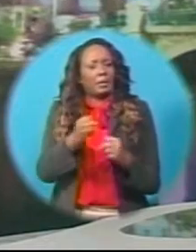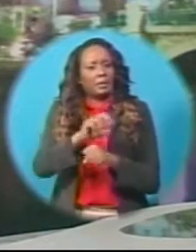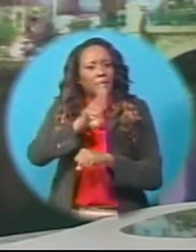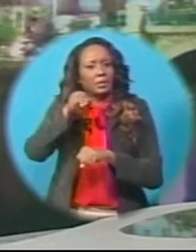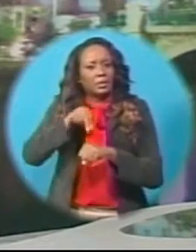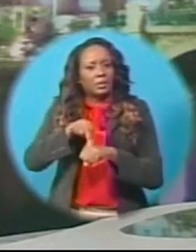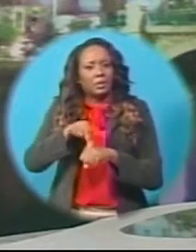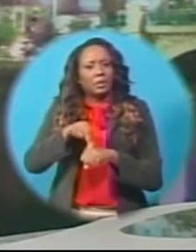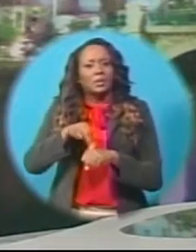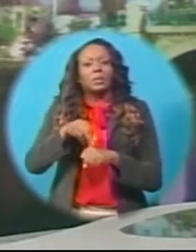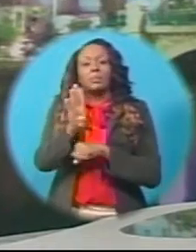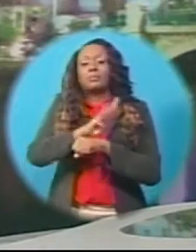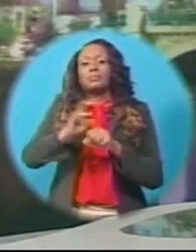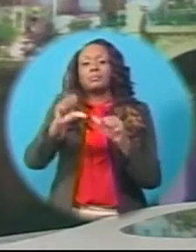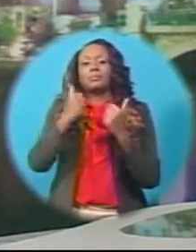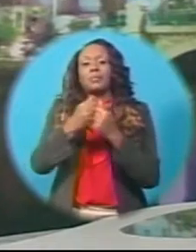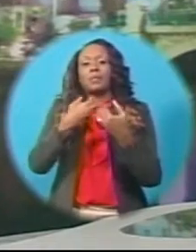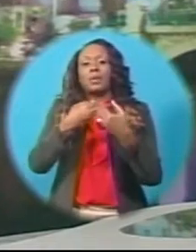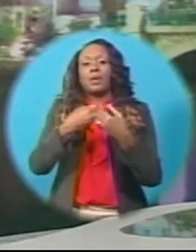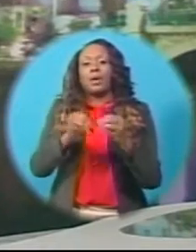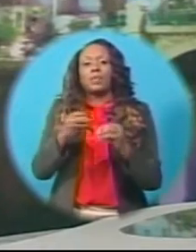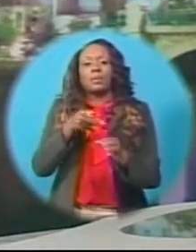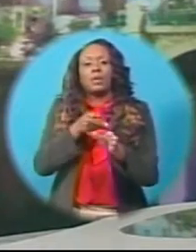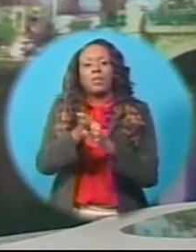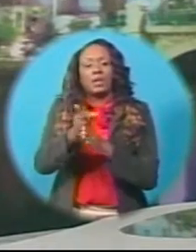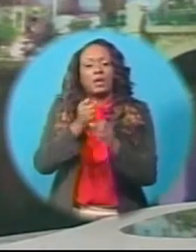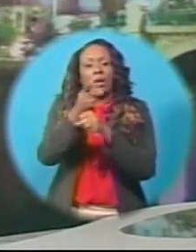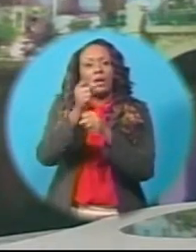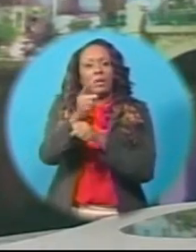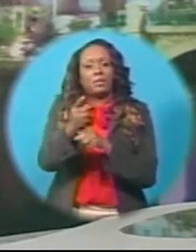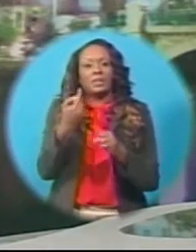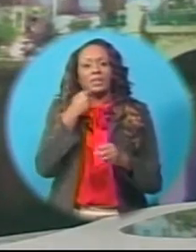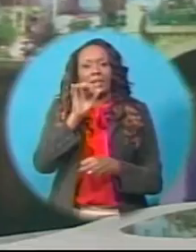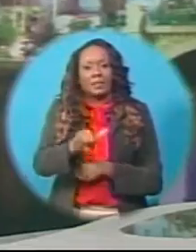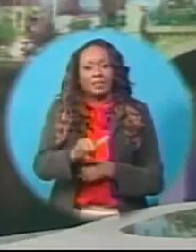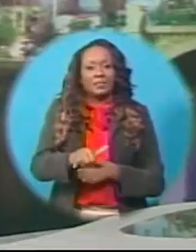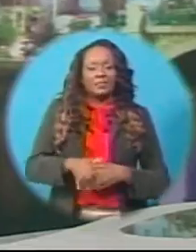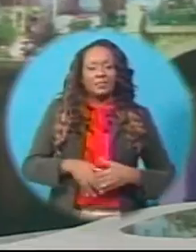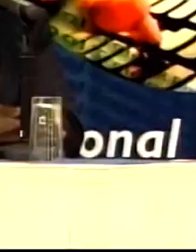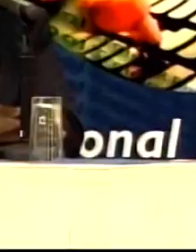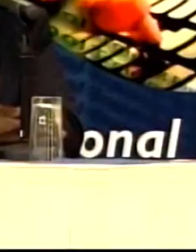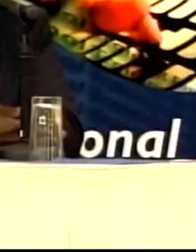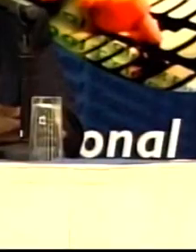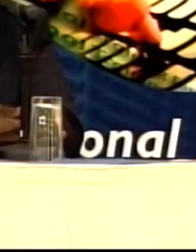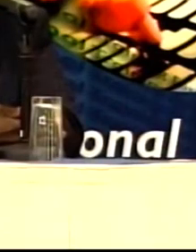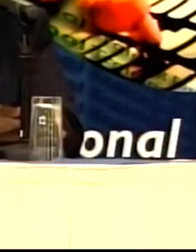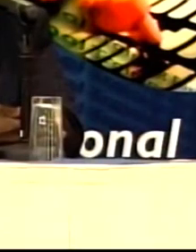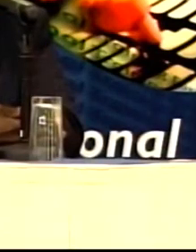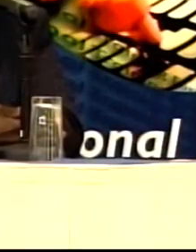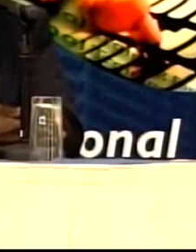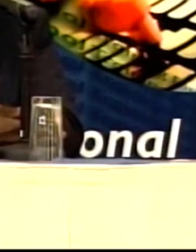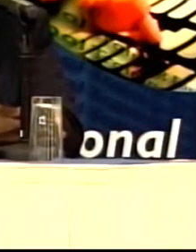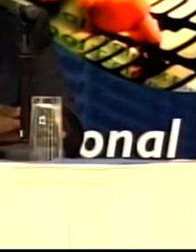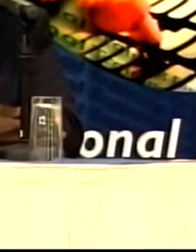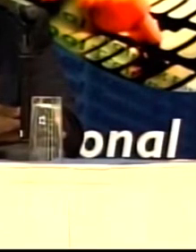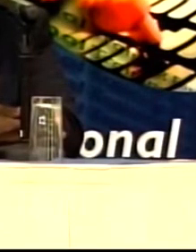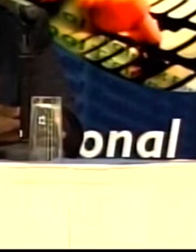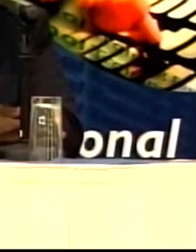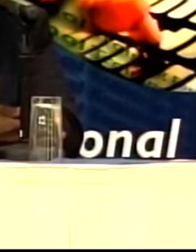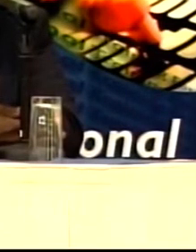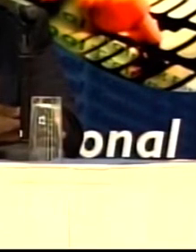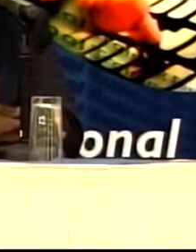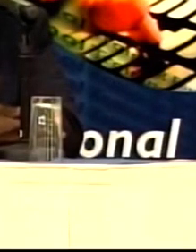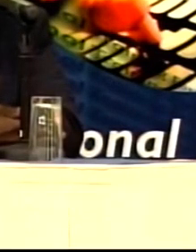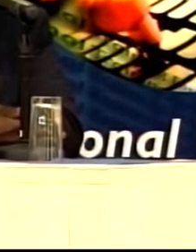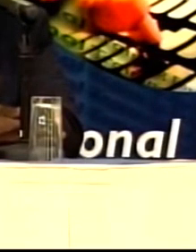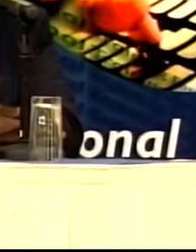of the Barbados Association of Office Professionals annual conference. A lot of the issues have nothing first to do with the